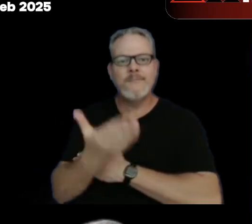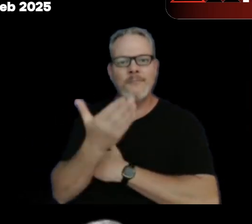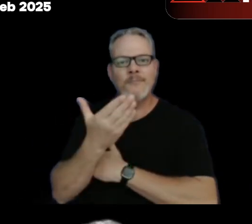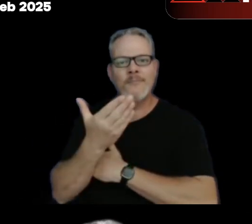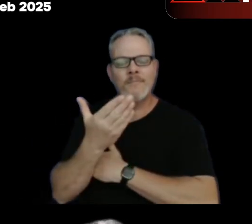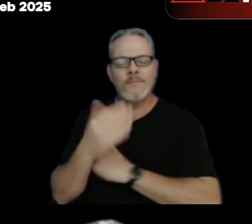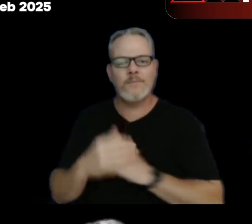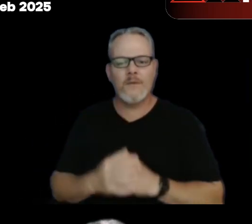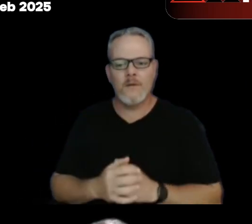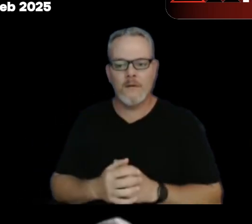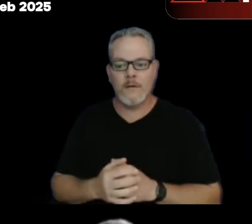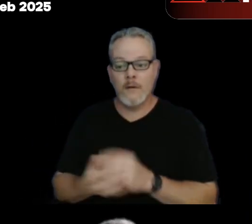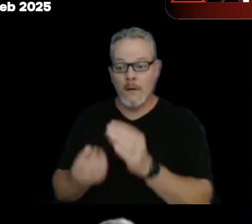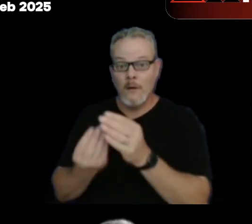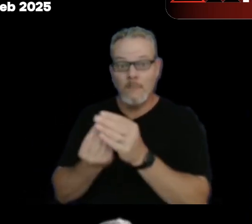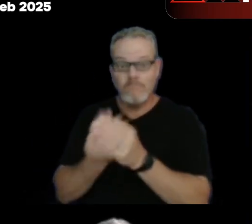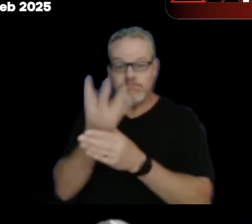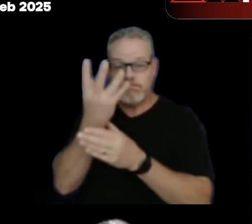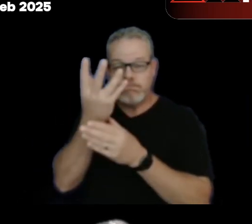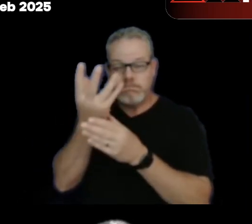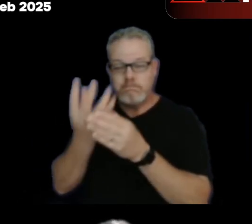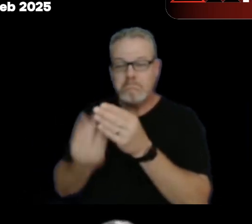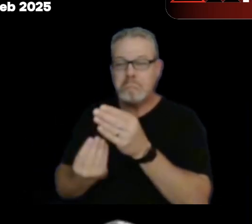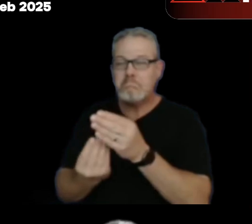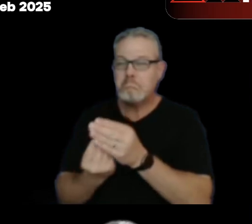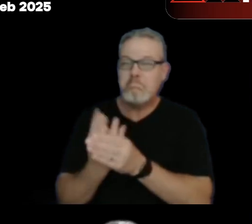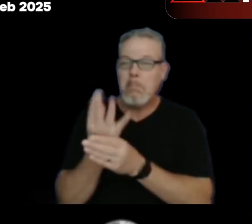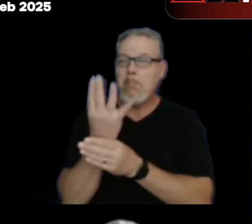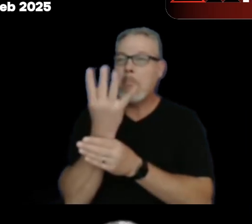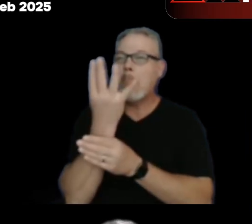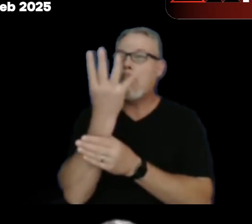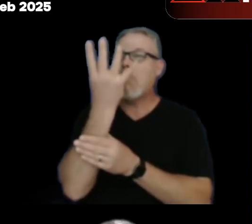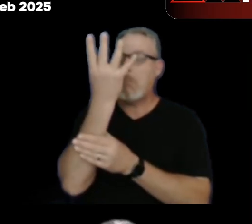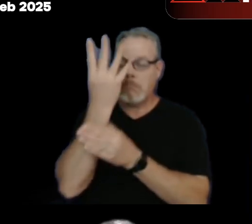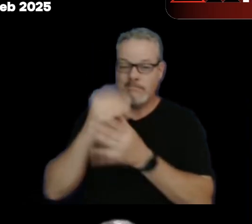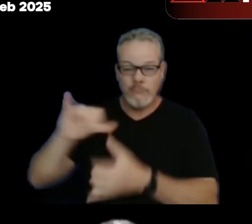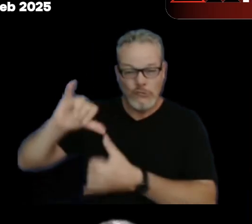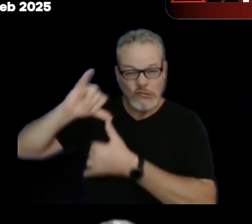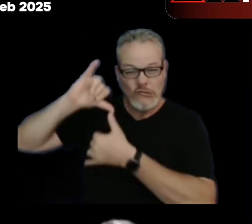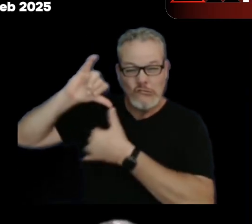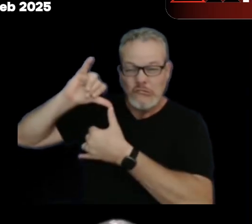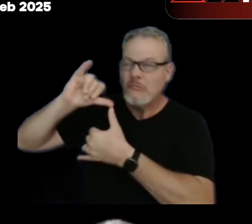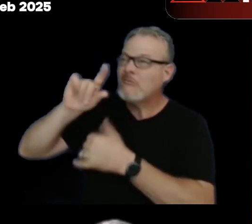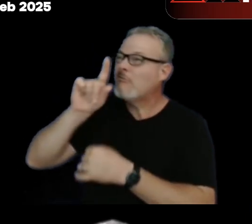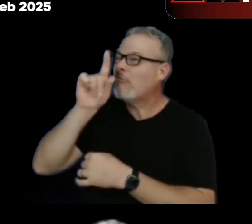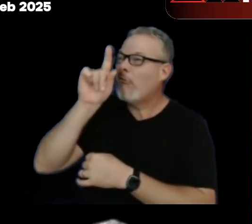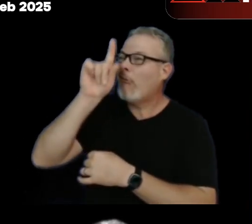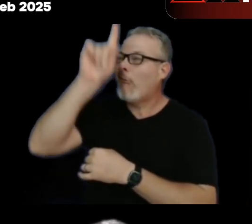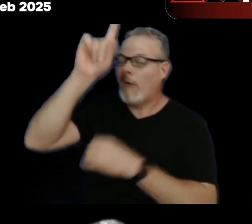The fountains once again were quite high, reaching close to the top of the upper rim,